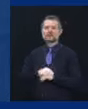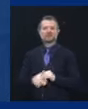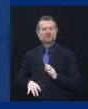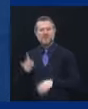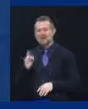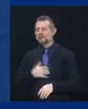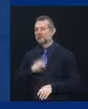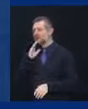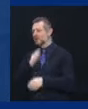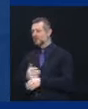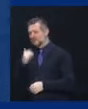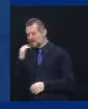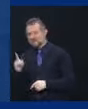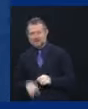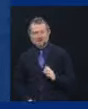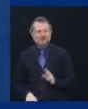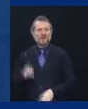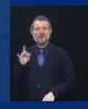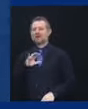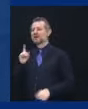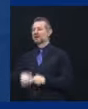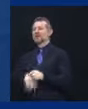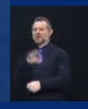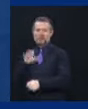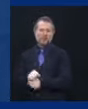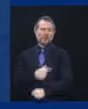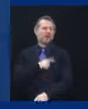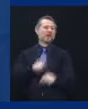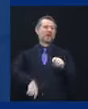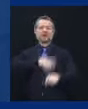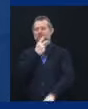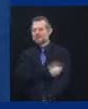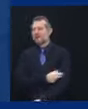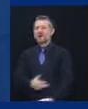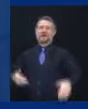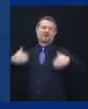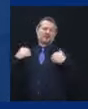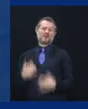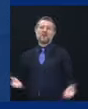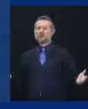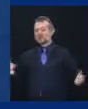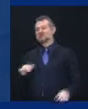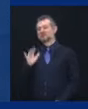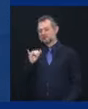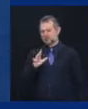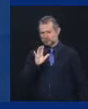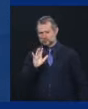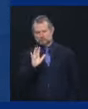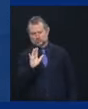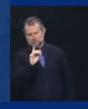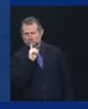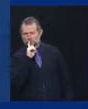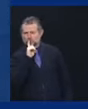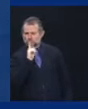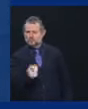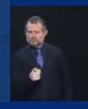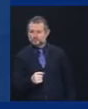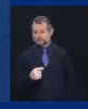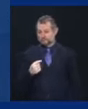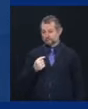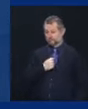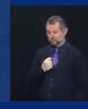an appointment to get a vaccine. That's true. That is very true. I talk to police